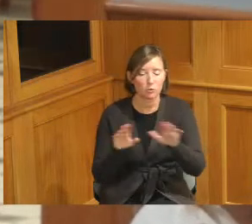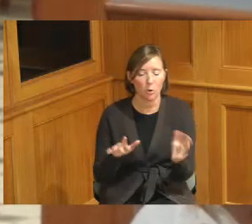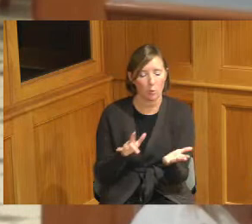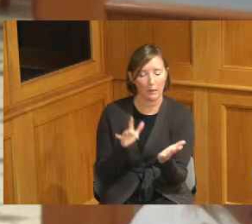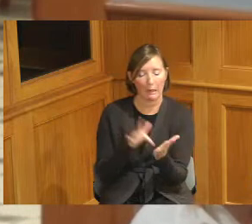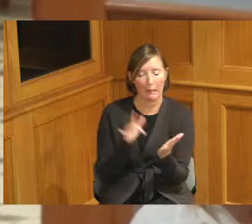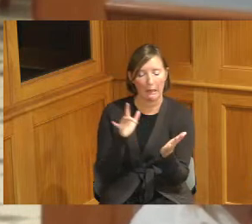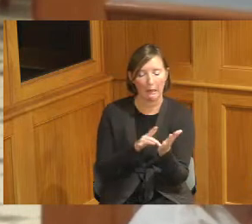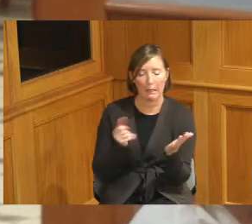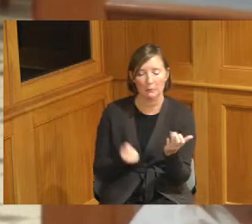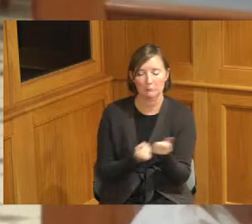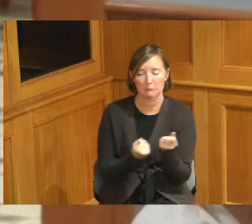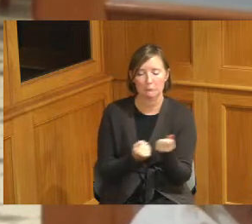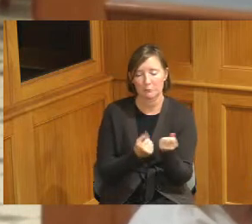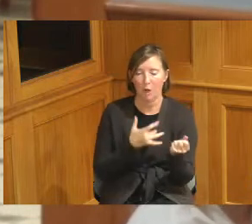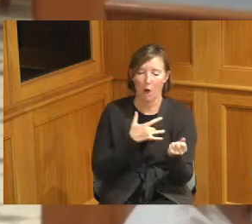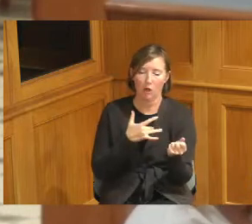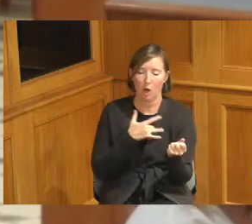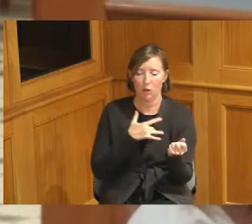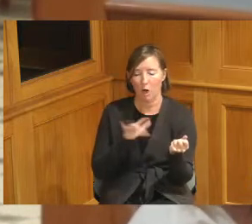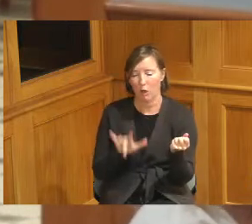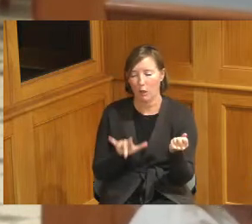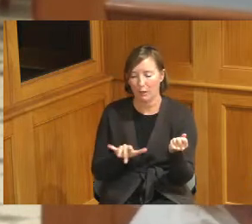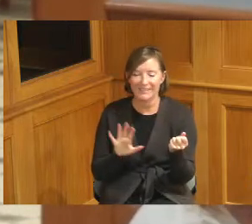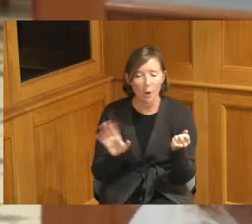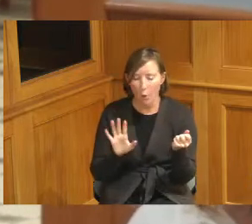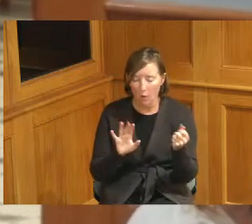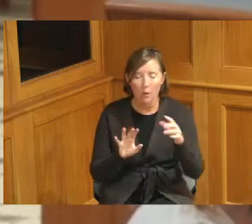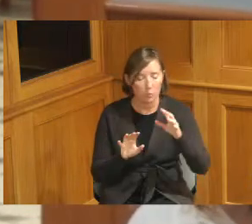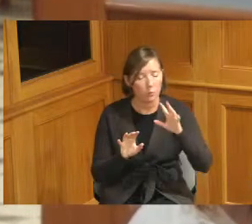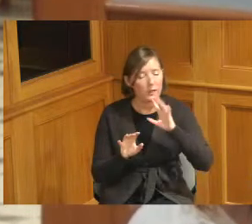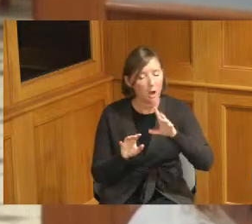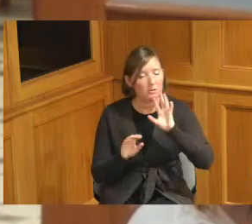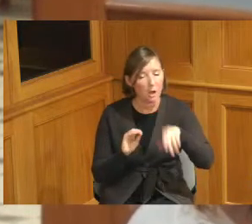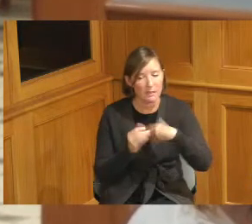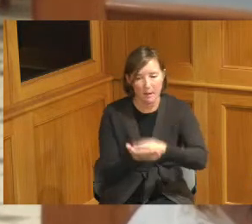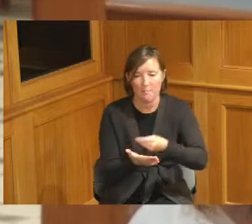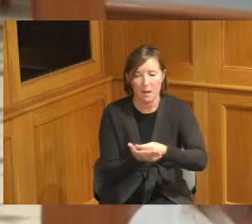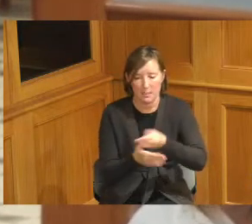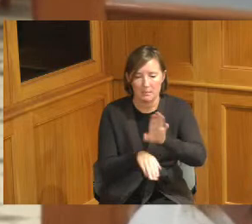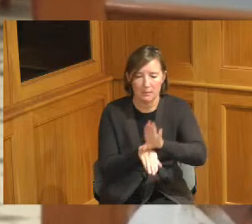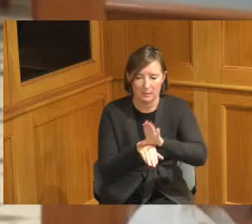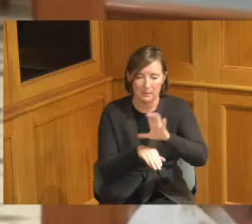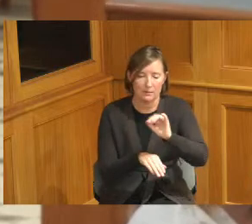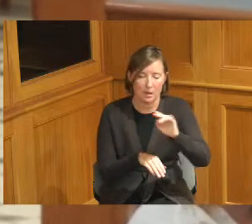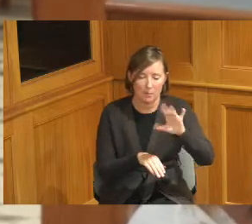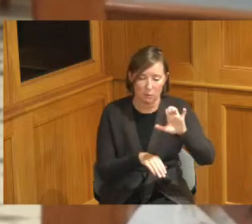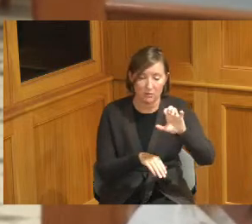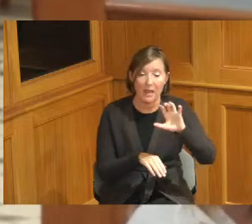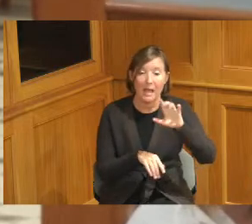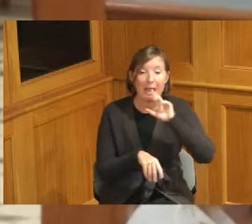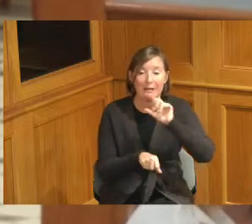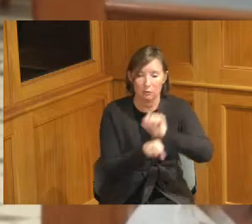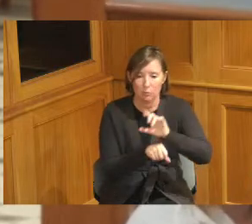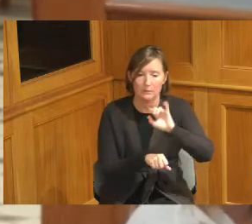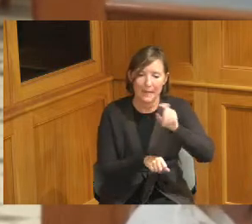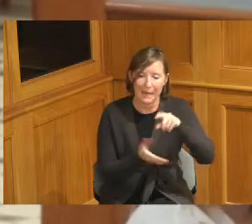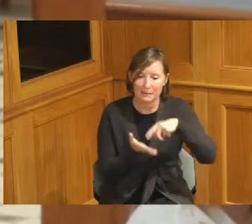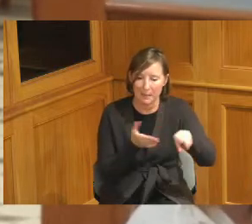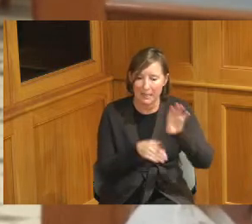what? We're talking about commerce. We're talking about tax-paying businesses and growing